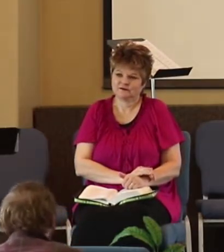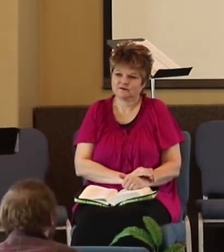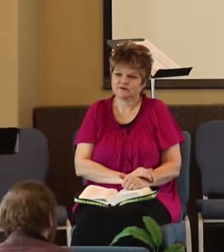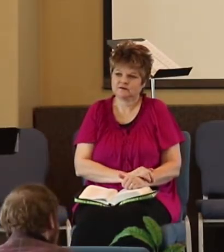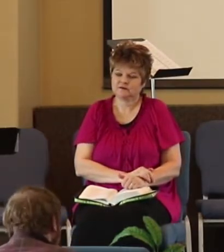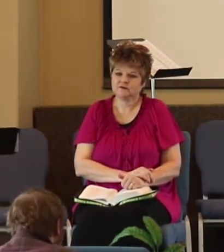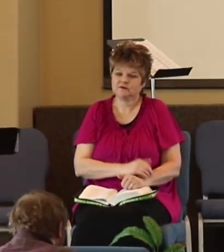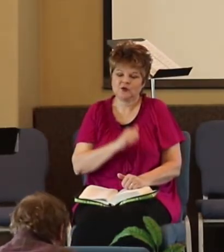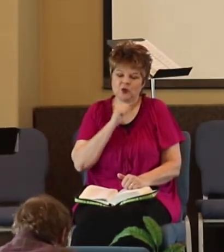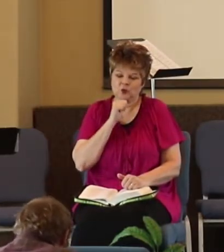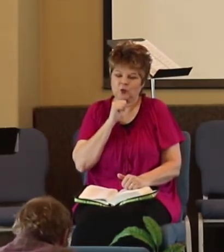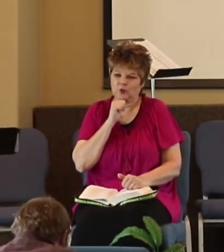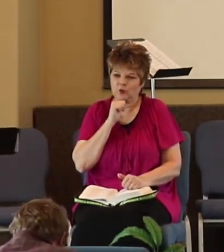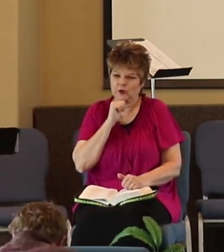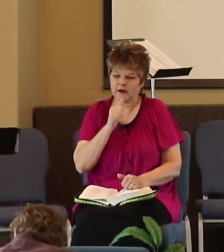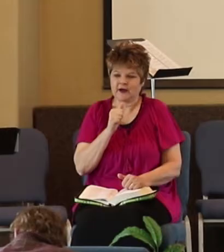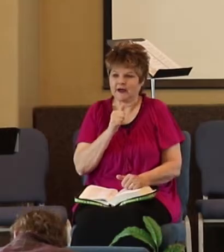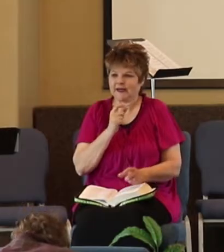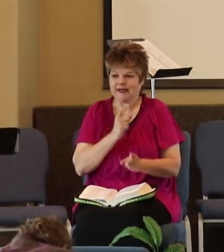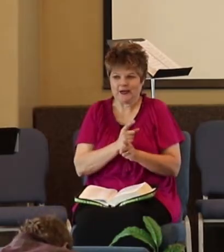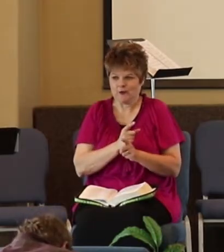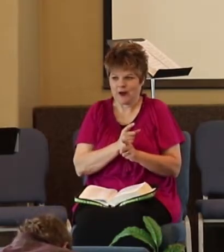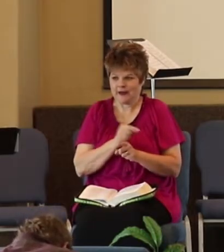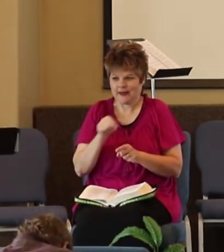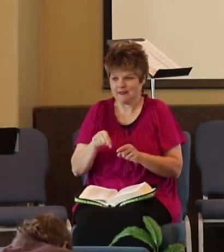We're not ever going to get it right in this life